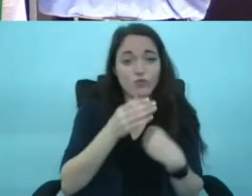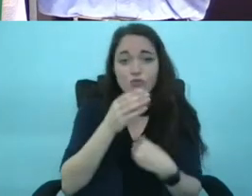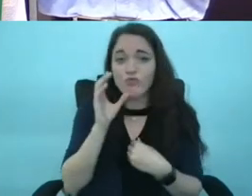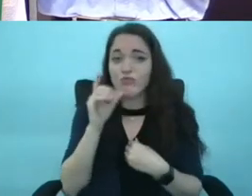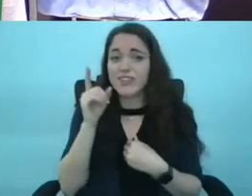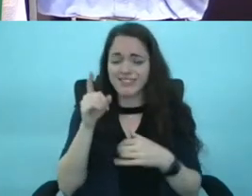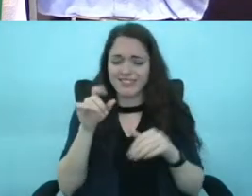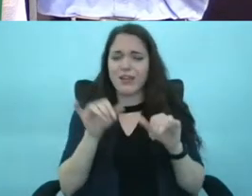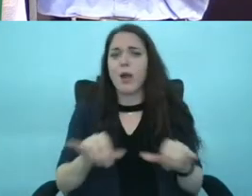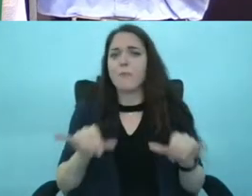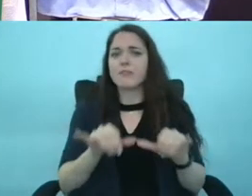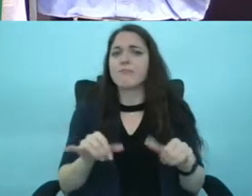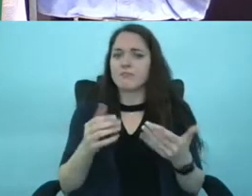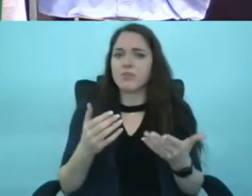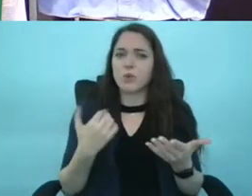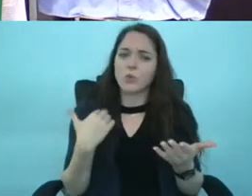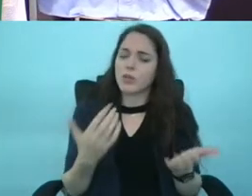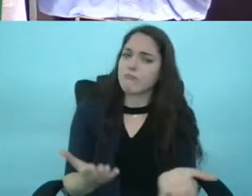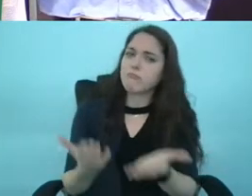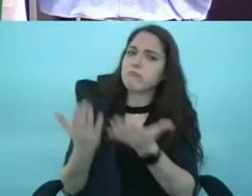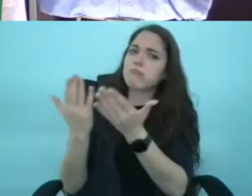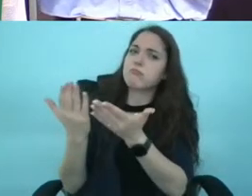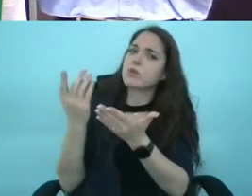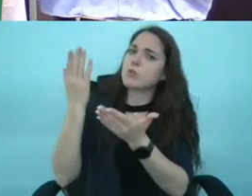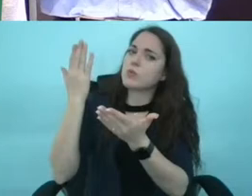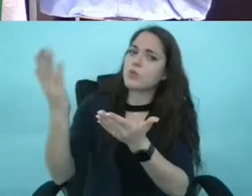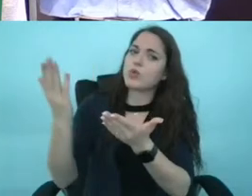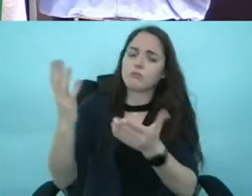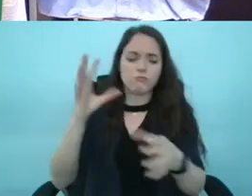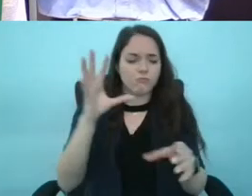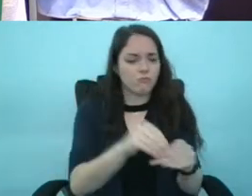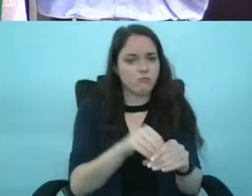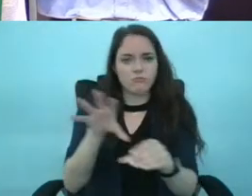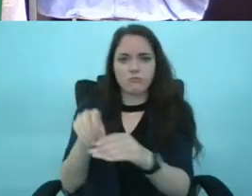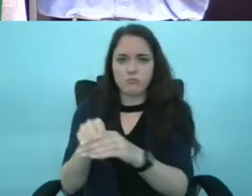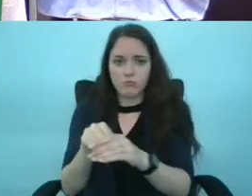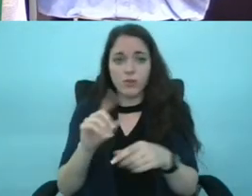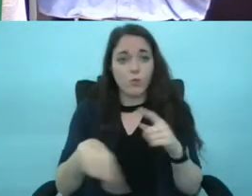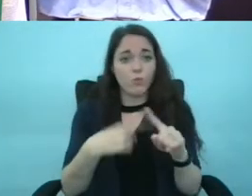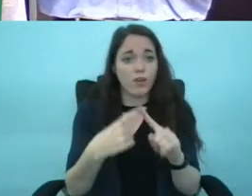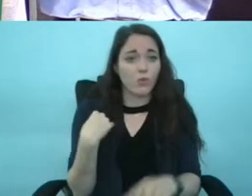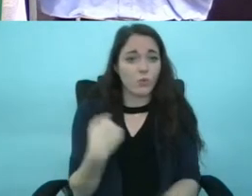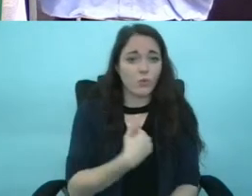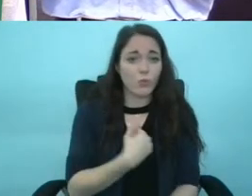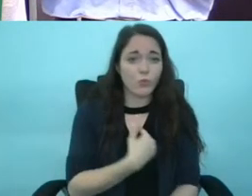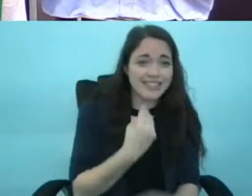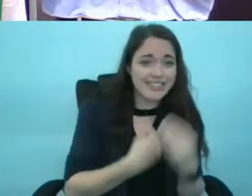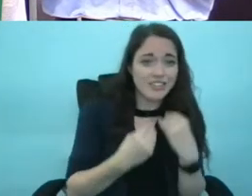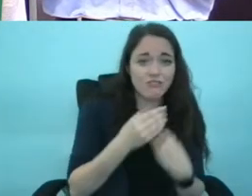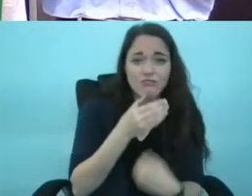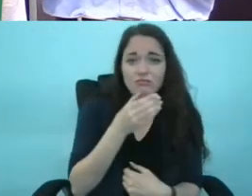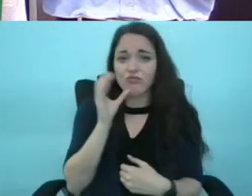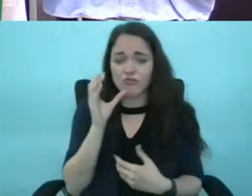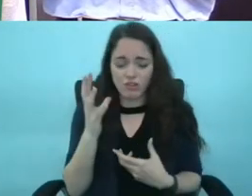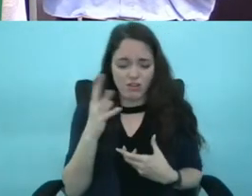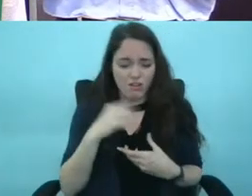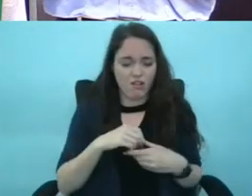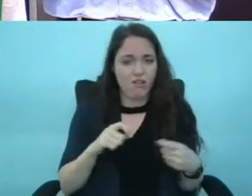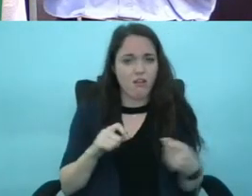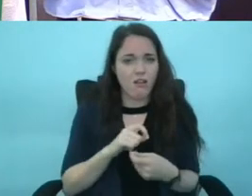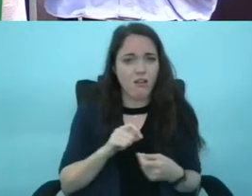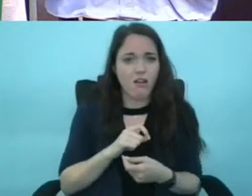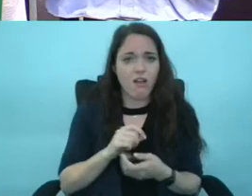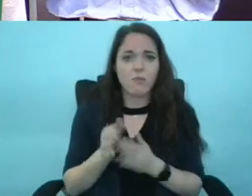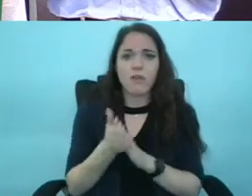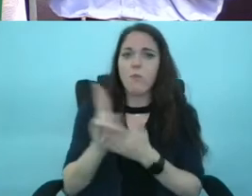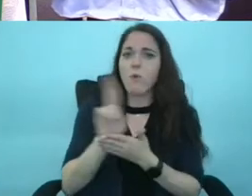common things that we bring to you, and to make them what you'd have them to be. We offer them to you in the name of our Lord Jesus